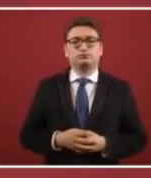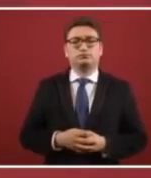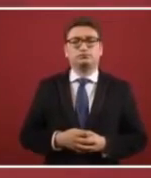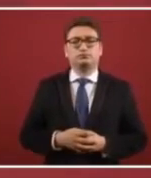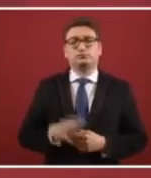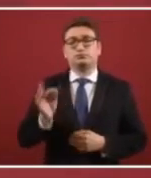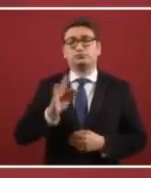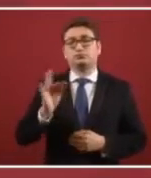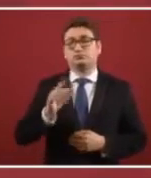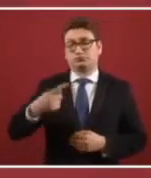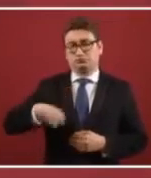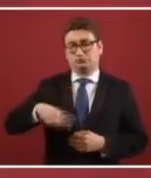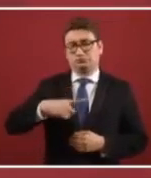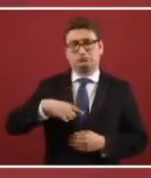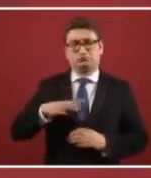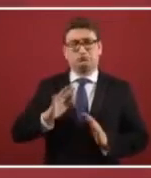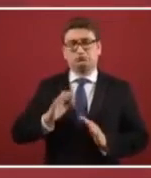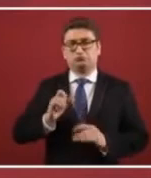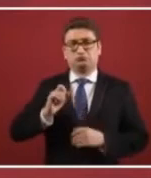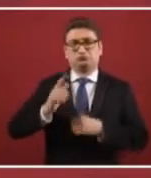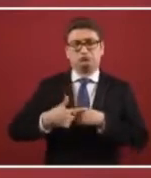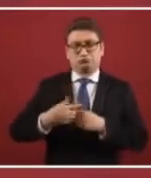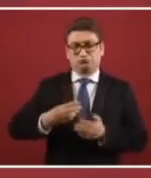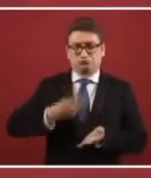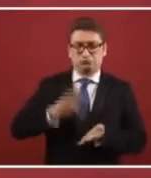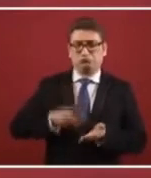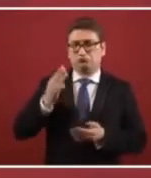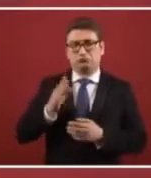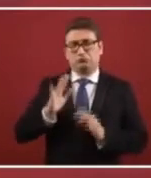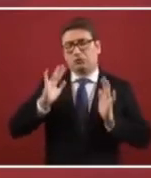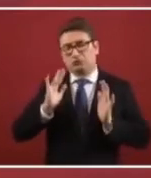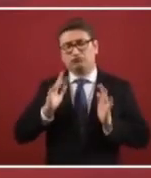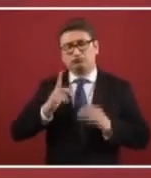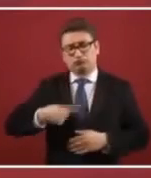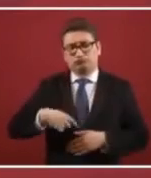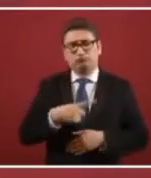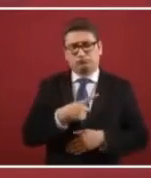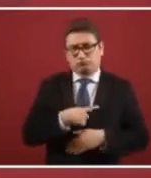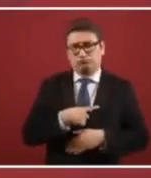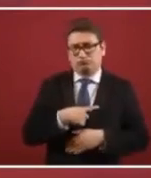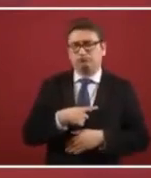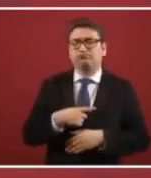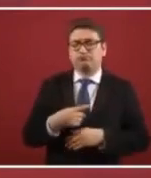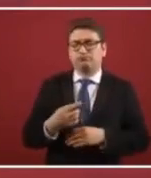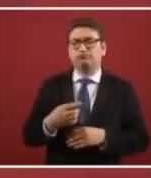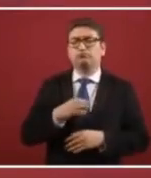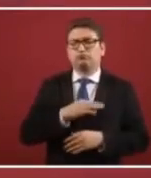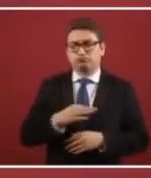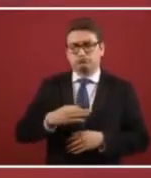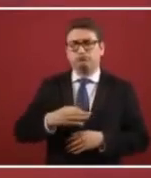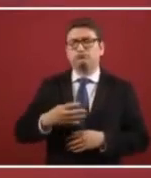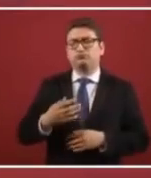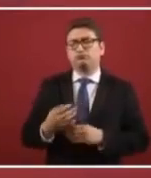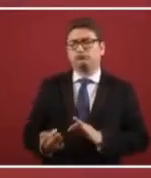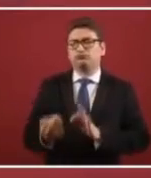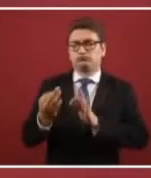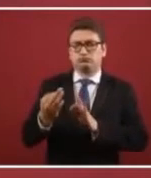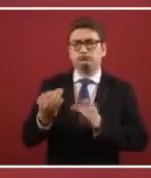or they decided we've done an infraction then then we will defend ourselves and